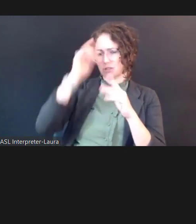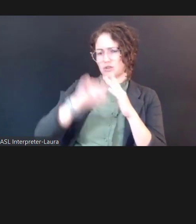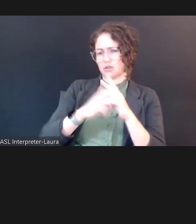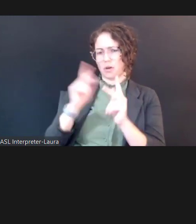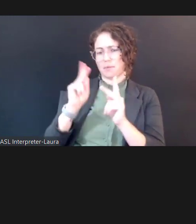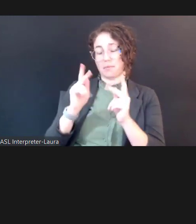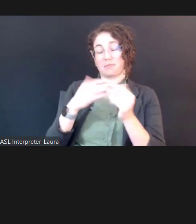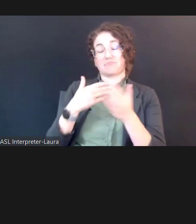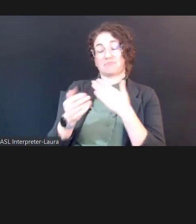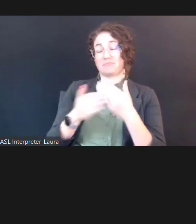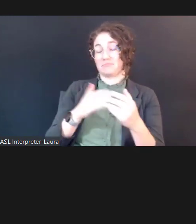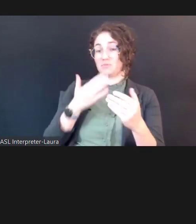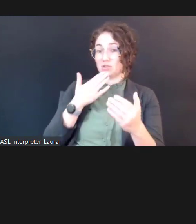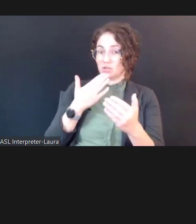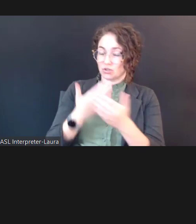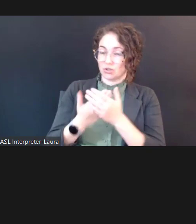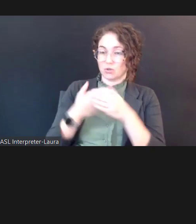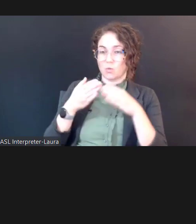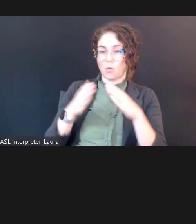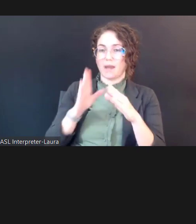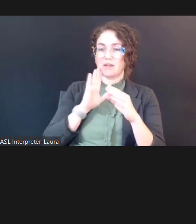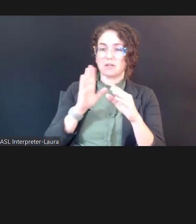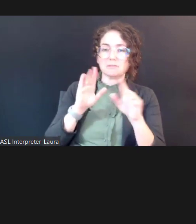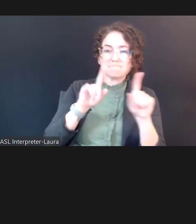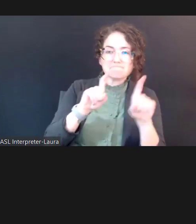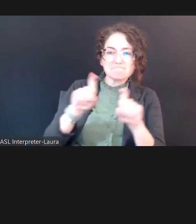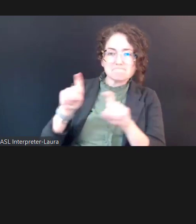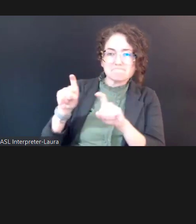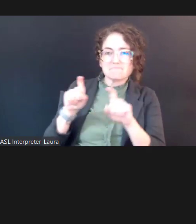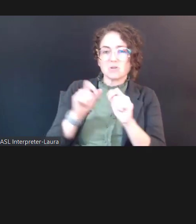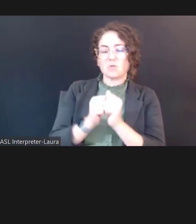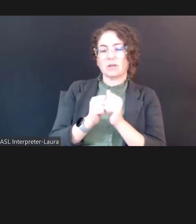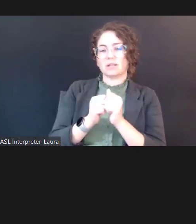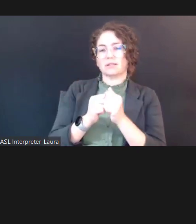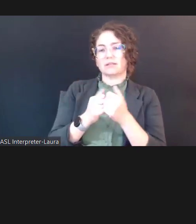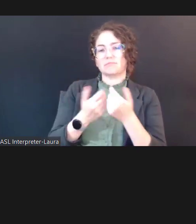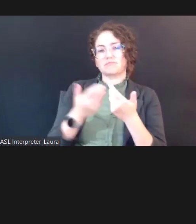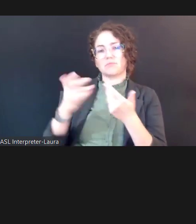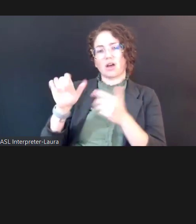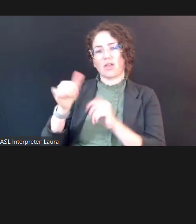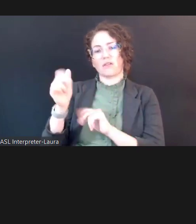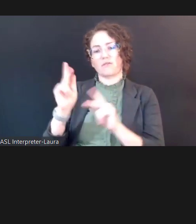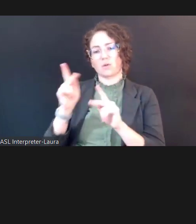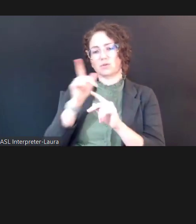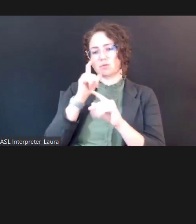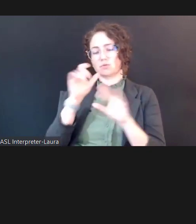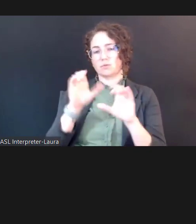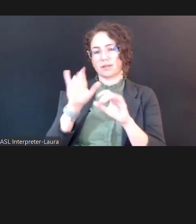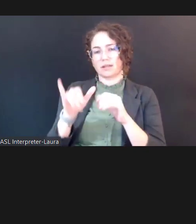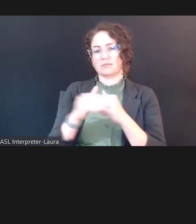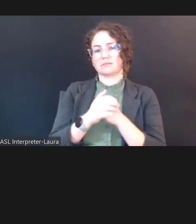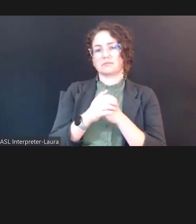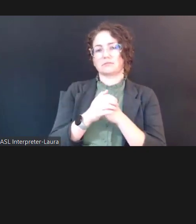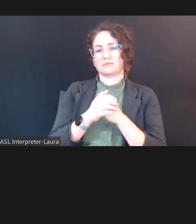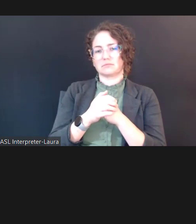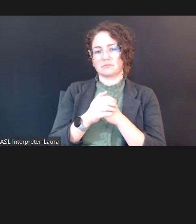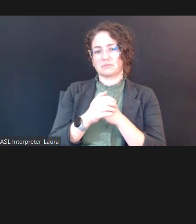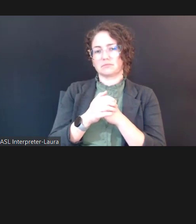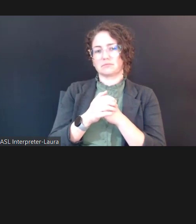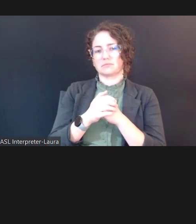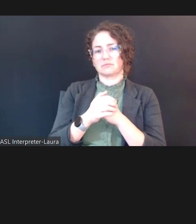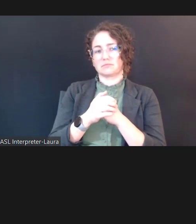that's a really good way to check in with others that are doing this. And there are